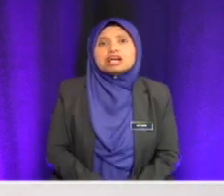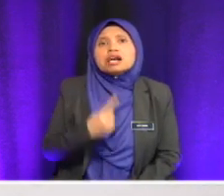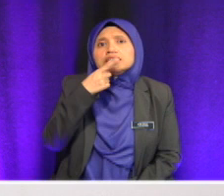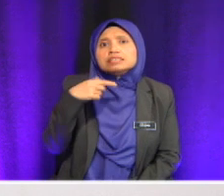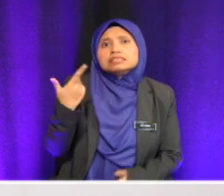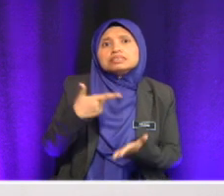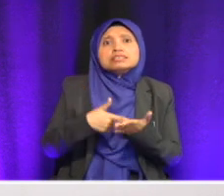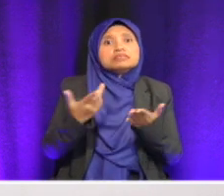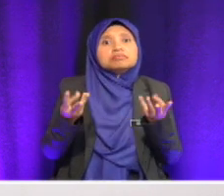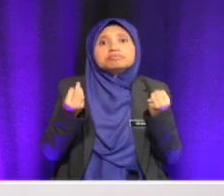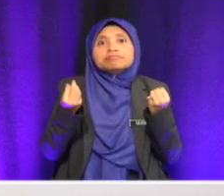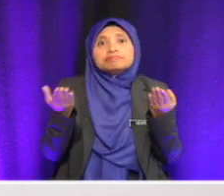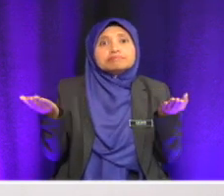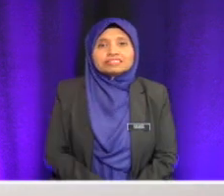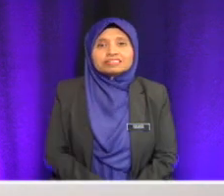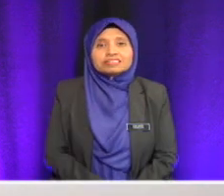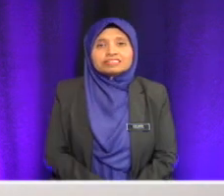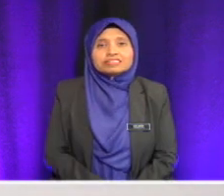have go a next? volunteer? Yes, Anna.